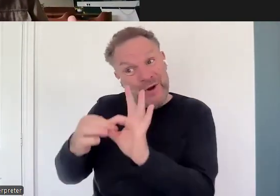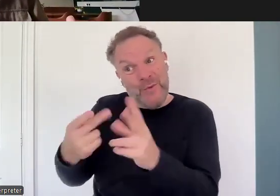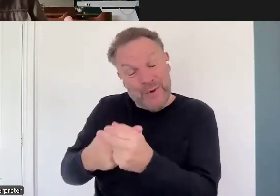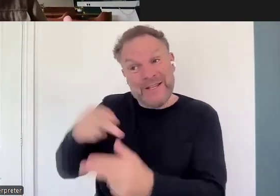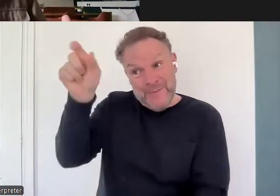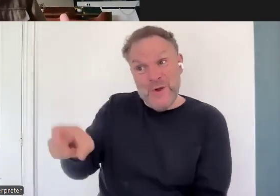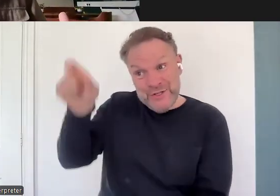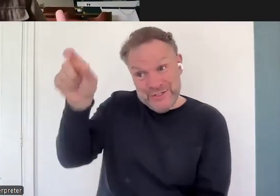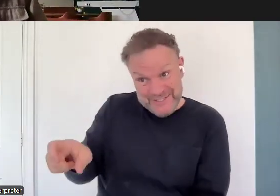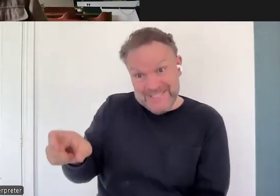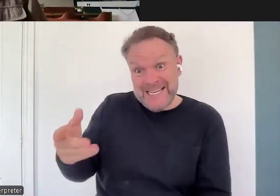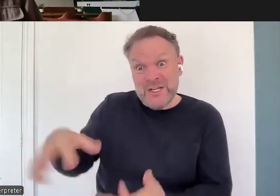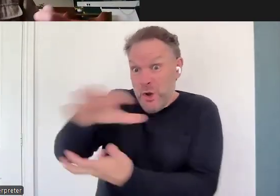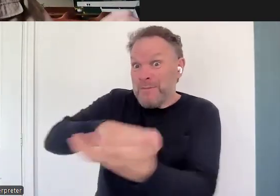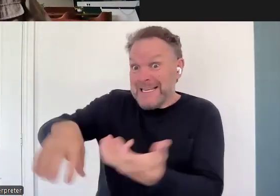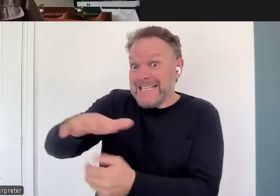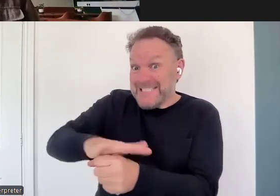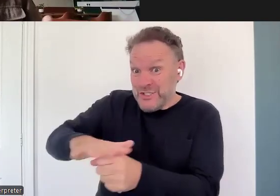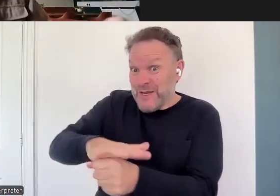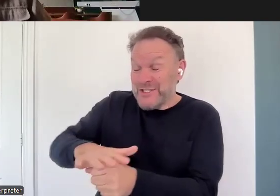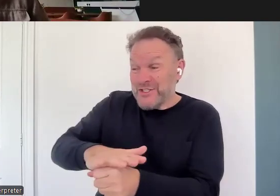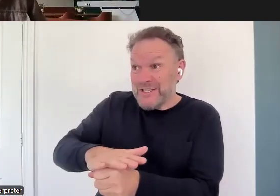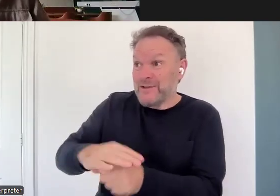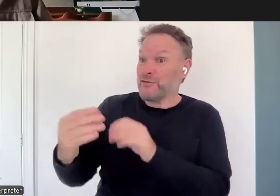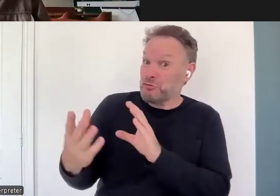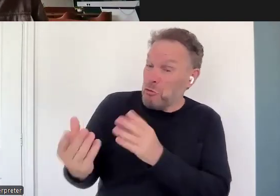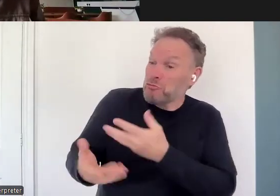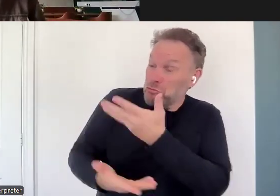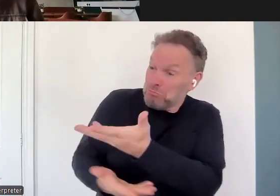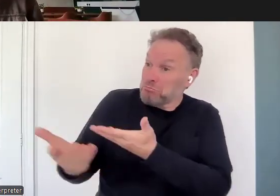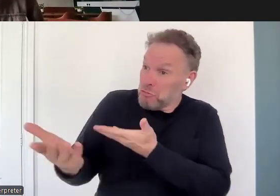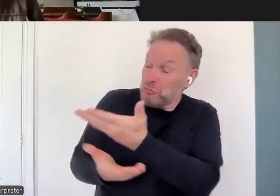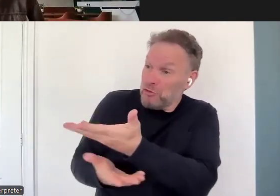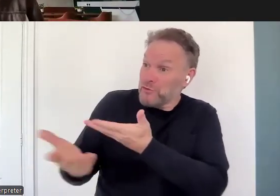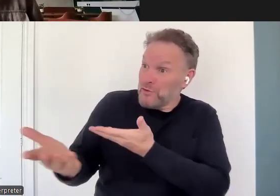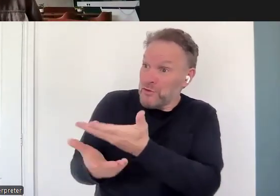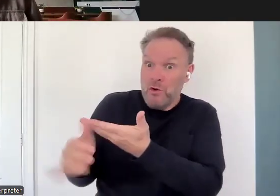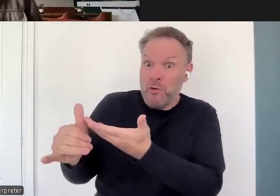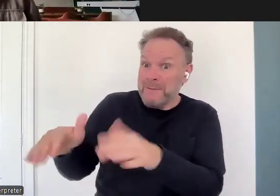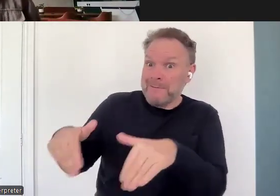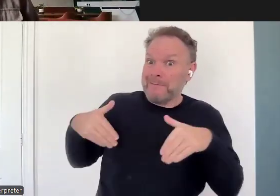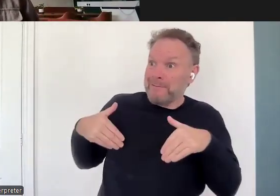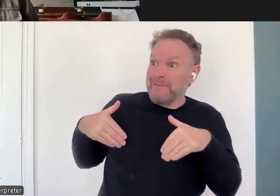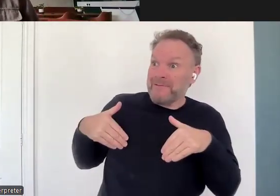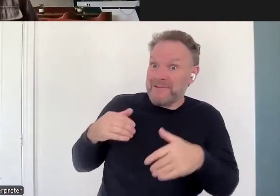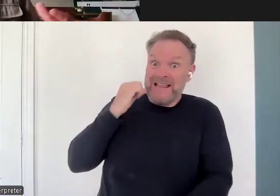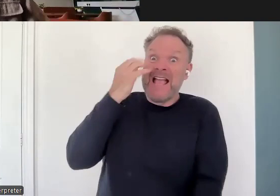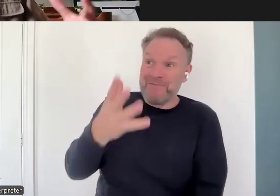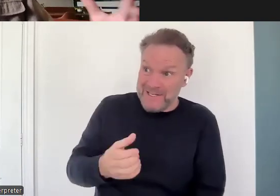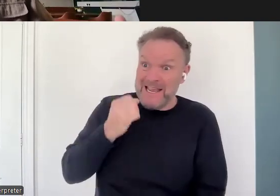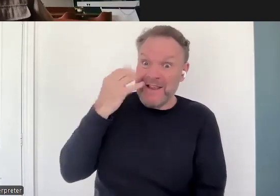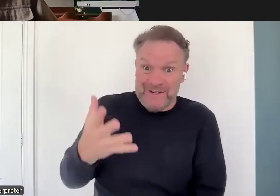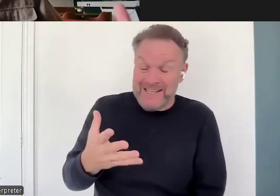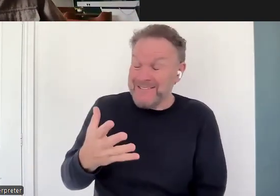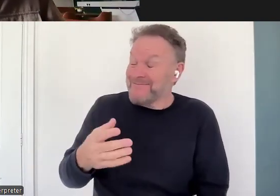in complexity, when we are speaking to people or not speaking to people, as the case may be, all day, every day, we